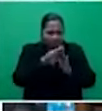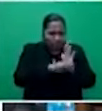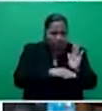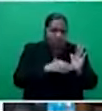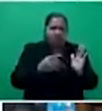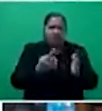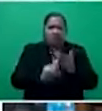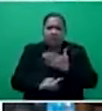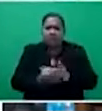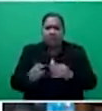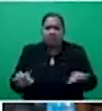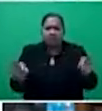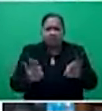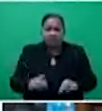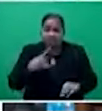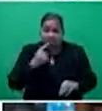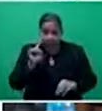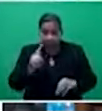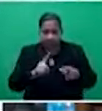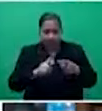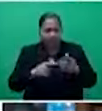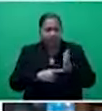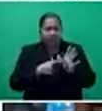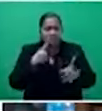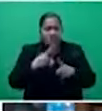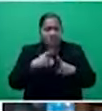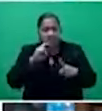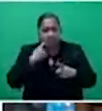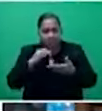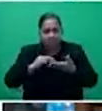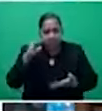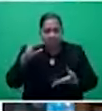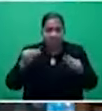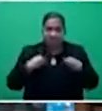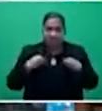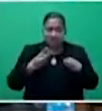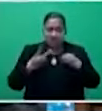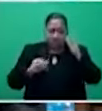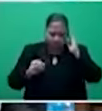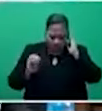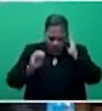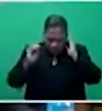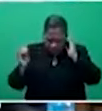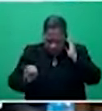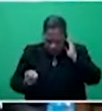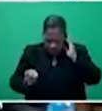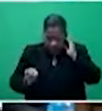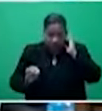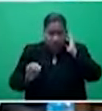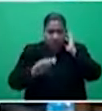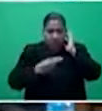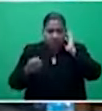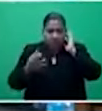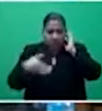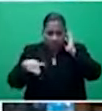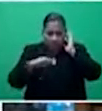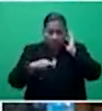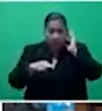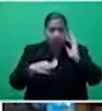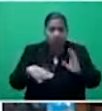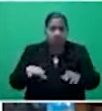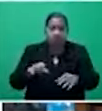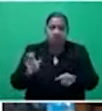for corporates, will go up to 28% or whatever. Then all foreign companies will all go up to 33%.